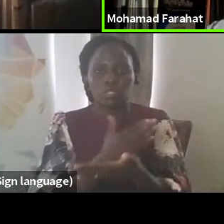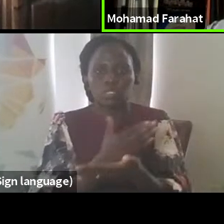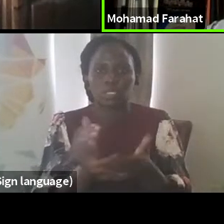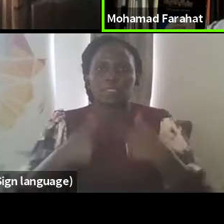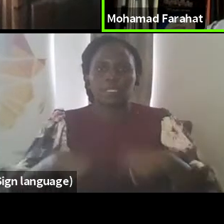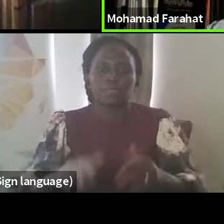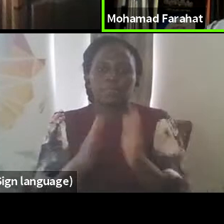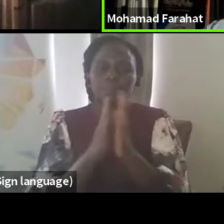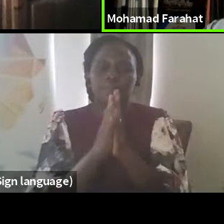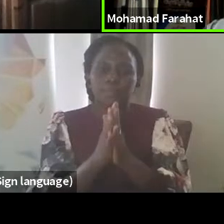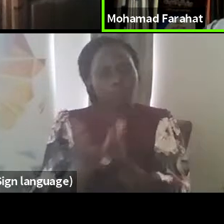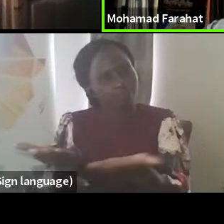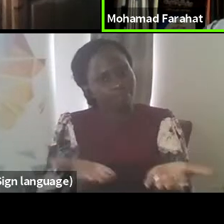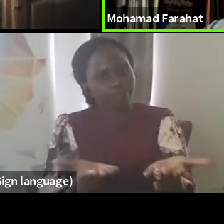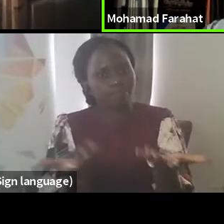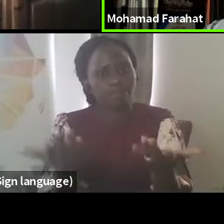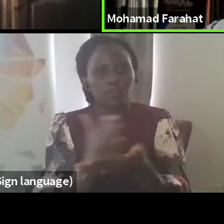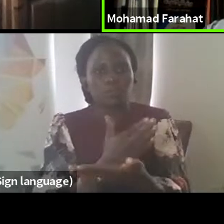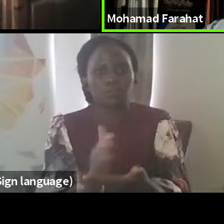Aya.